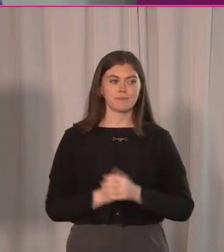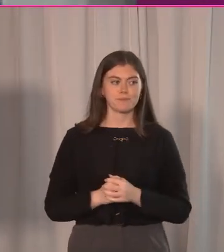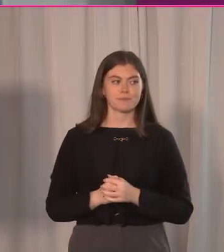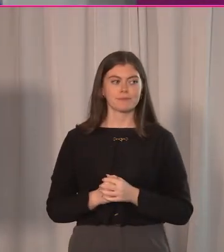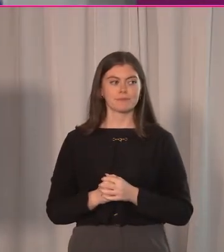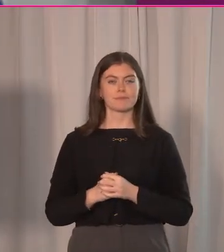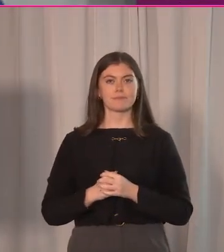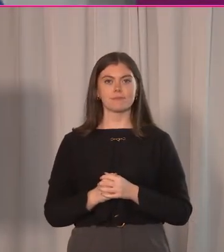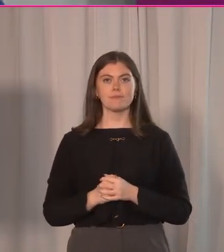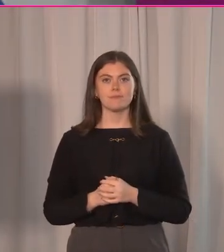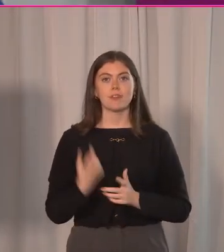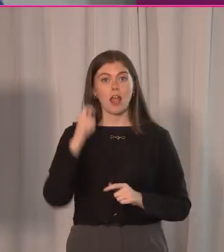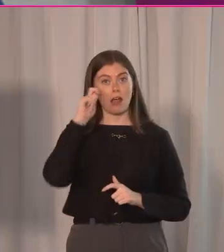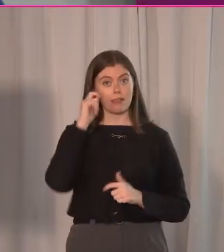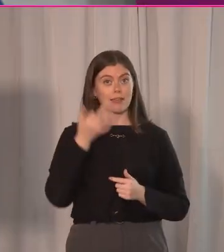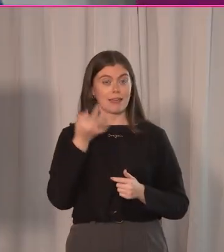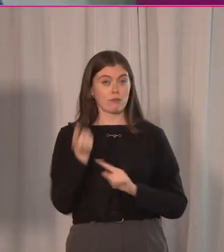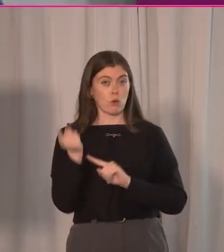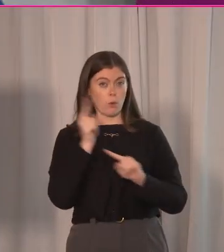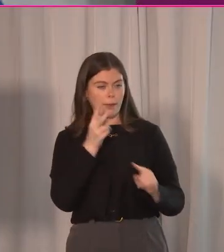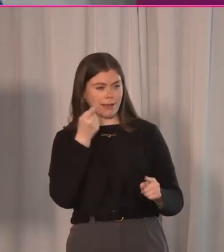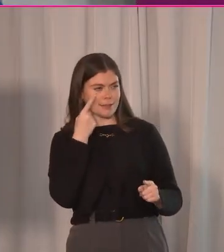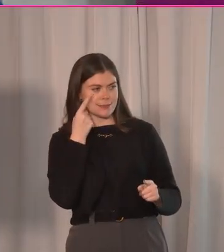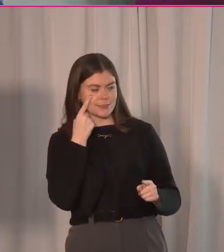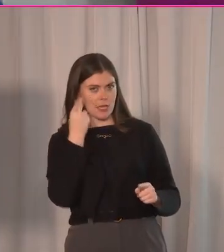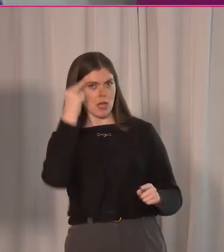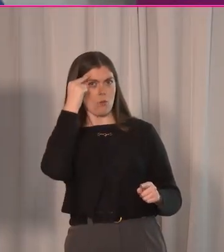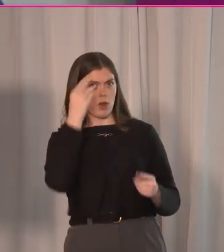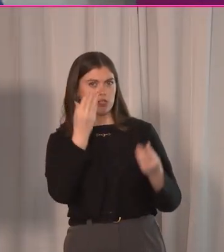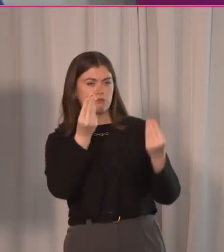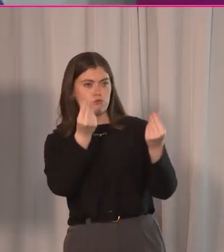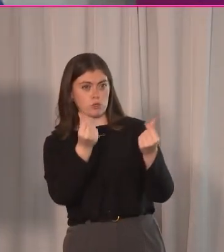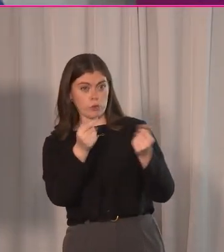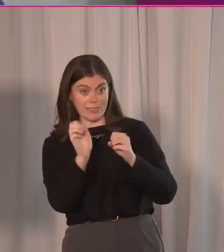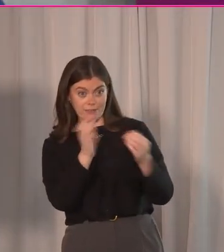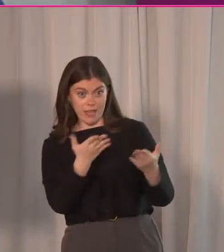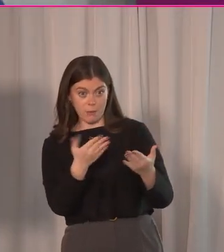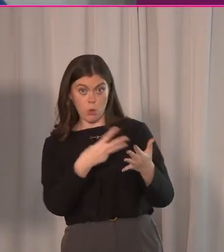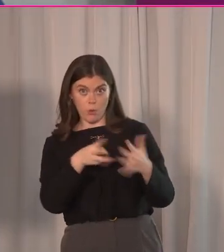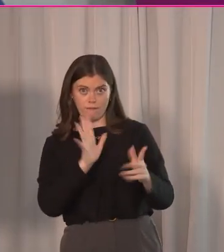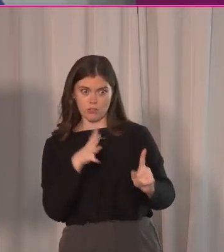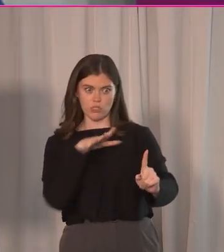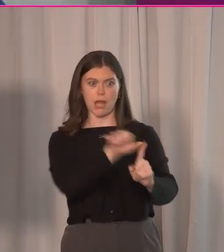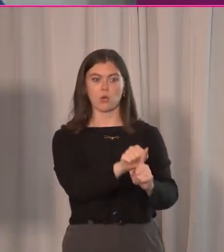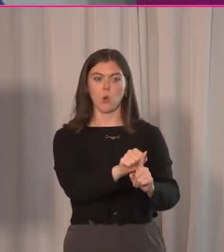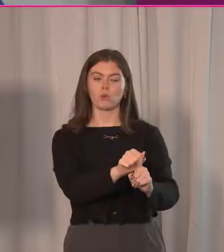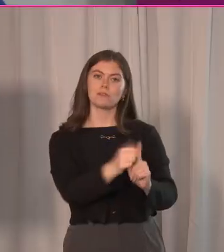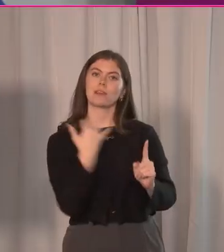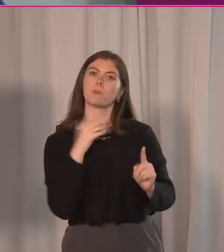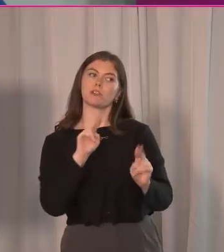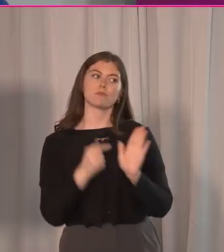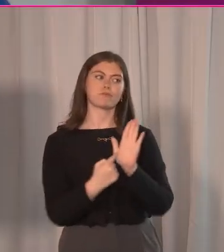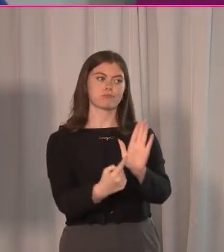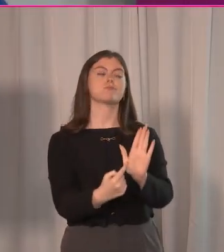a revisiting of a comprehensive information resource that's available at the time of diagnosis is something that's really needed. And we began